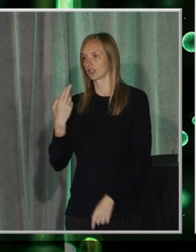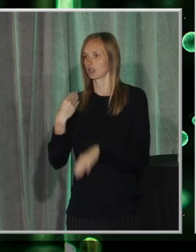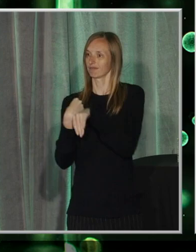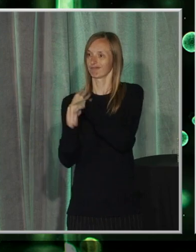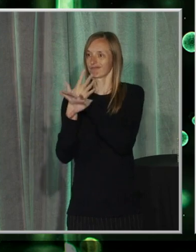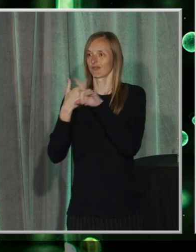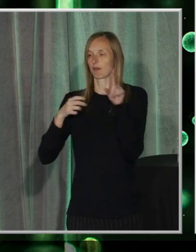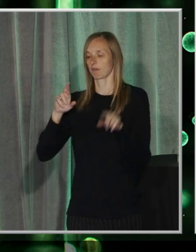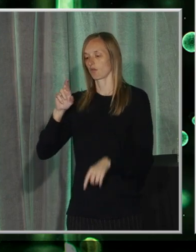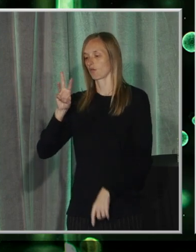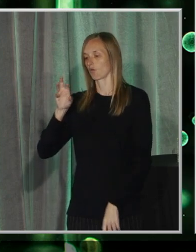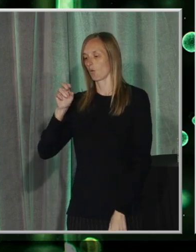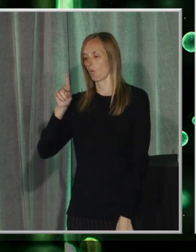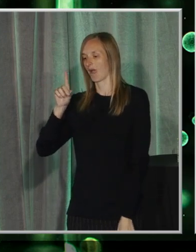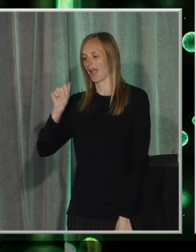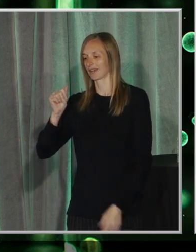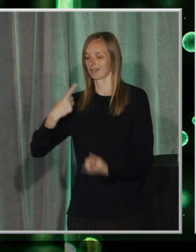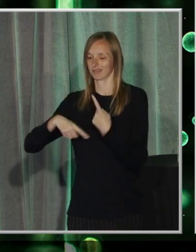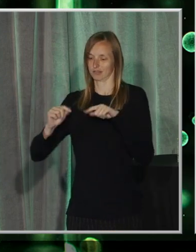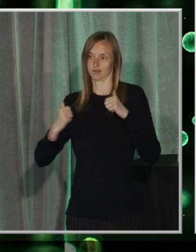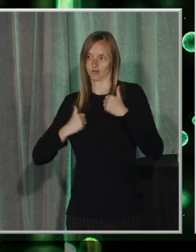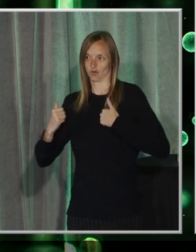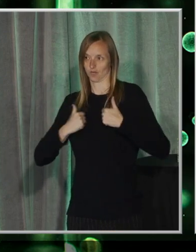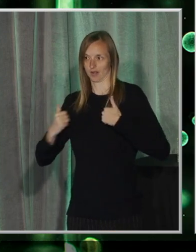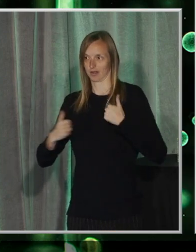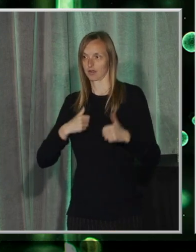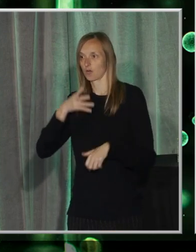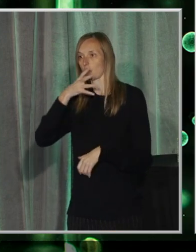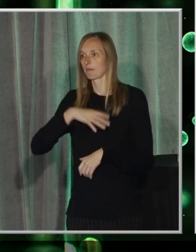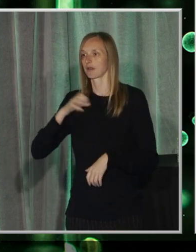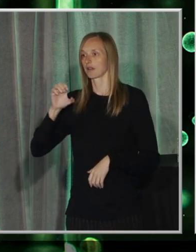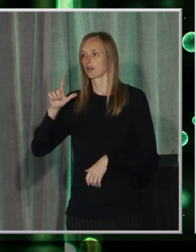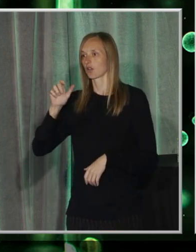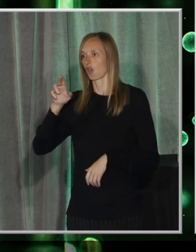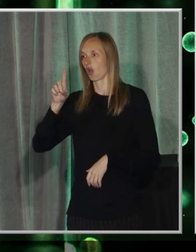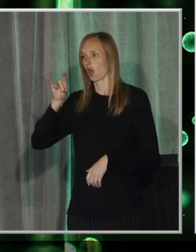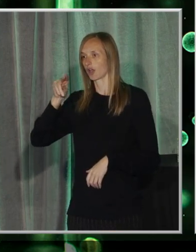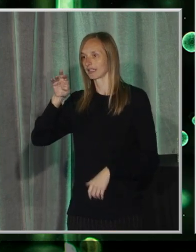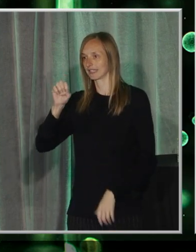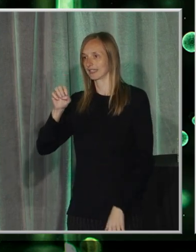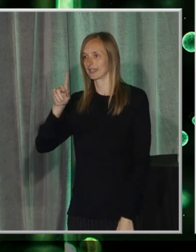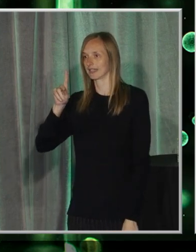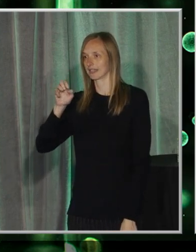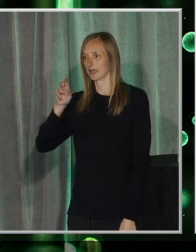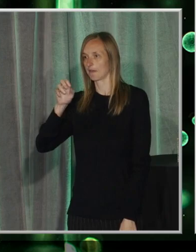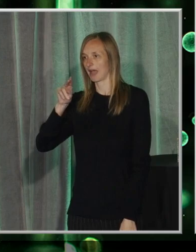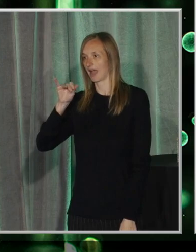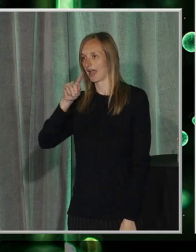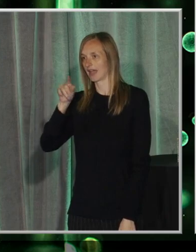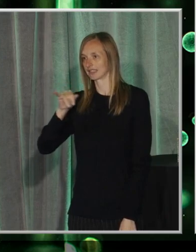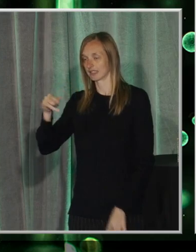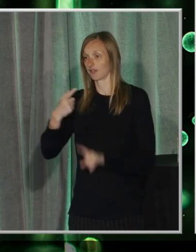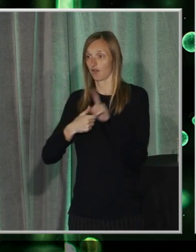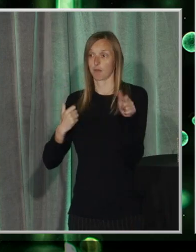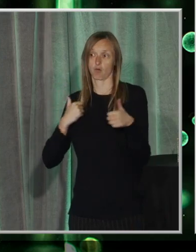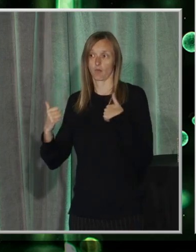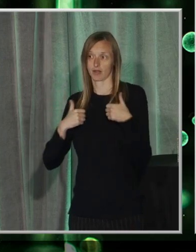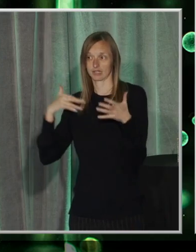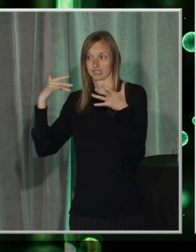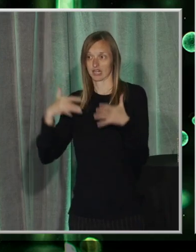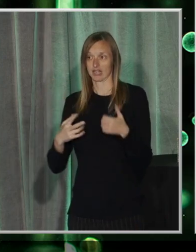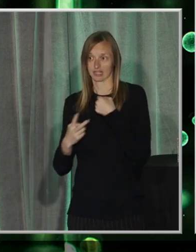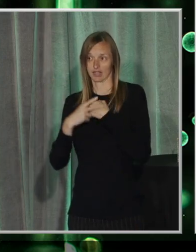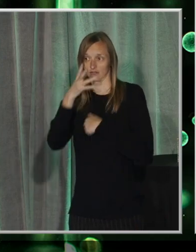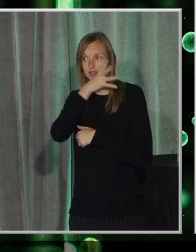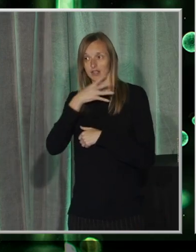Rwanda, is Claudine Kamanzi from Rwanda, studying conservation agriculture at